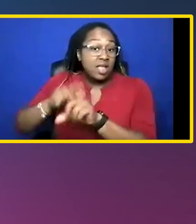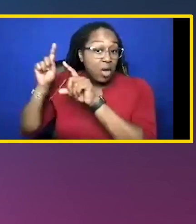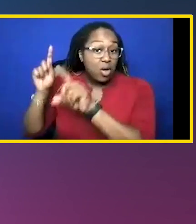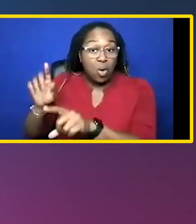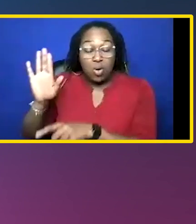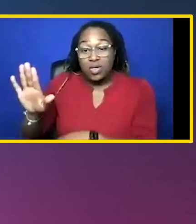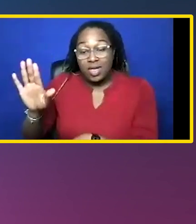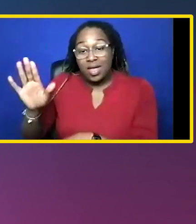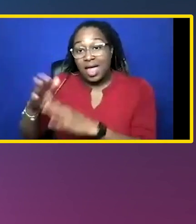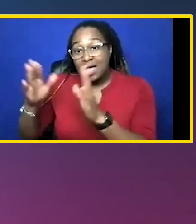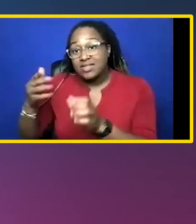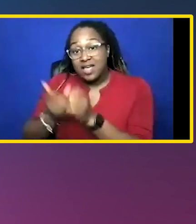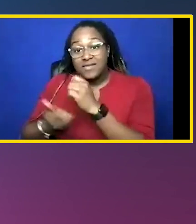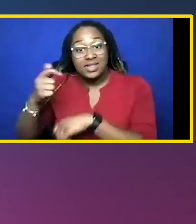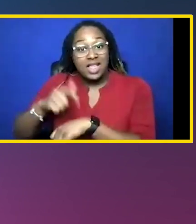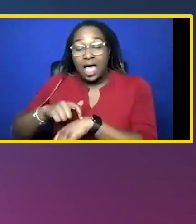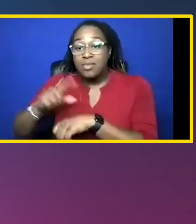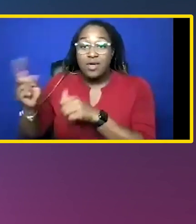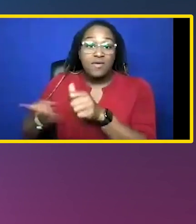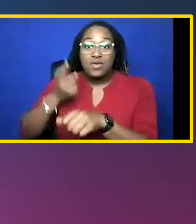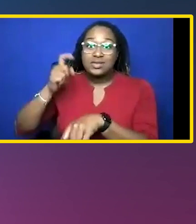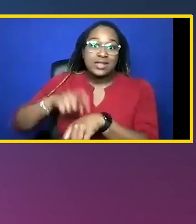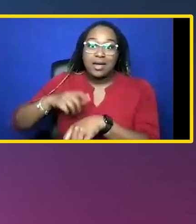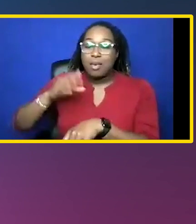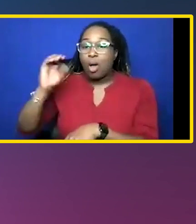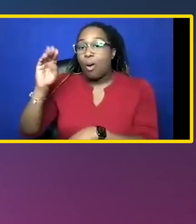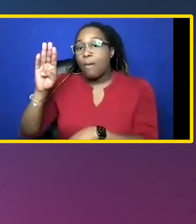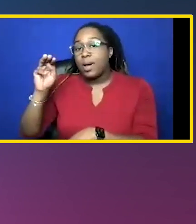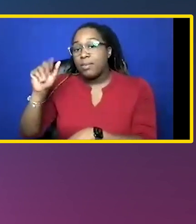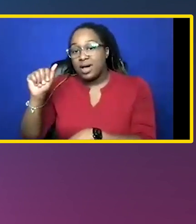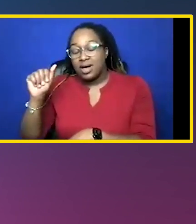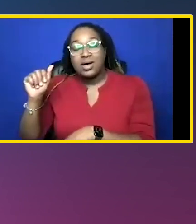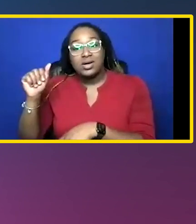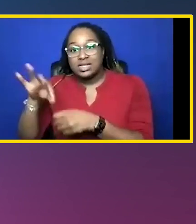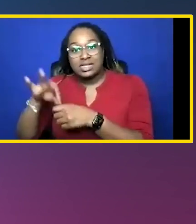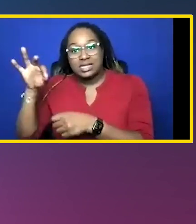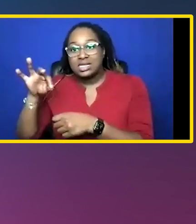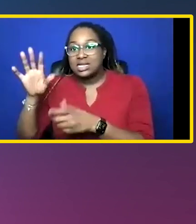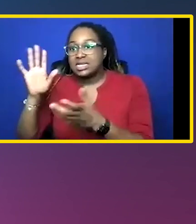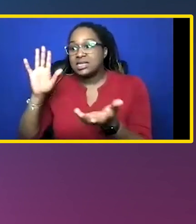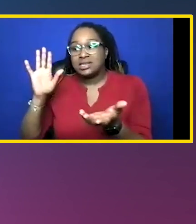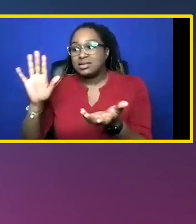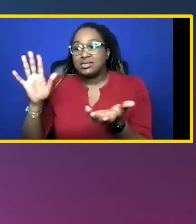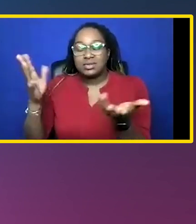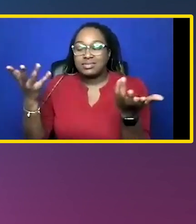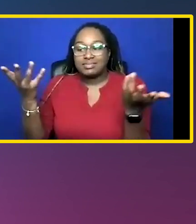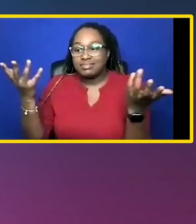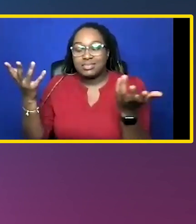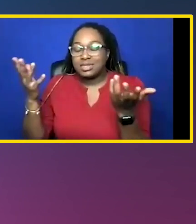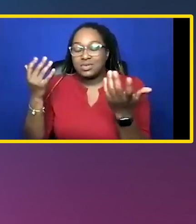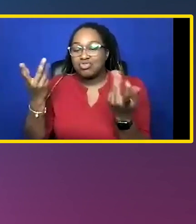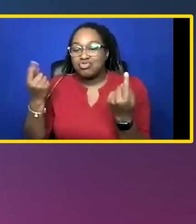Obama was elected the first time, it's been nonstop news. And we work to change that. Like, put on Independence Day. I know it's playing. But